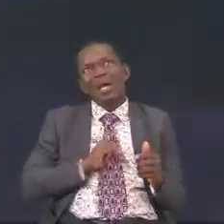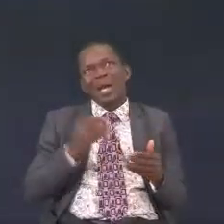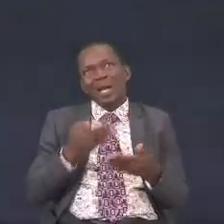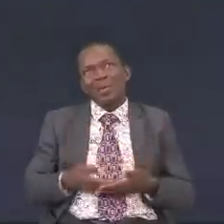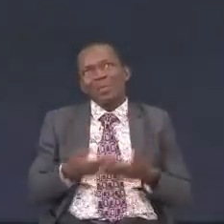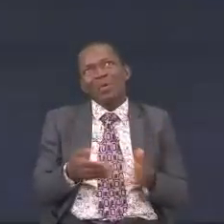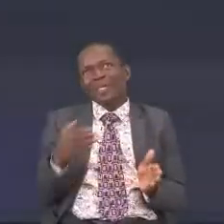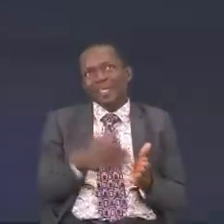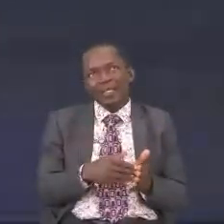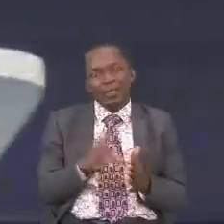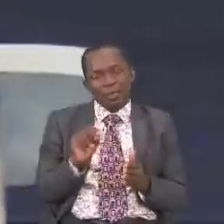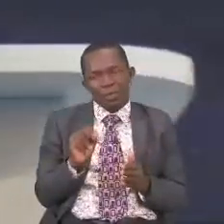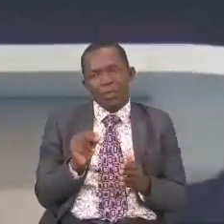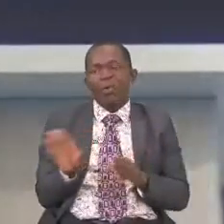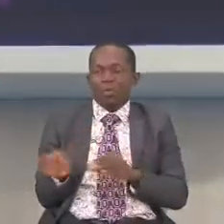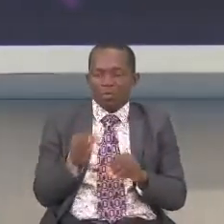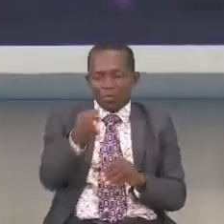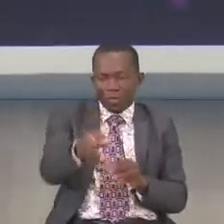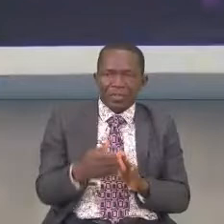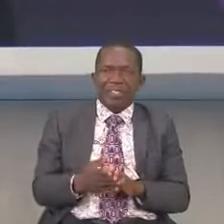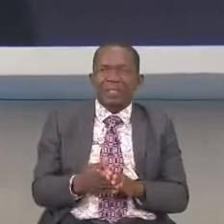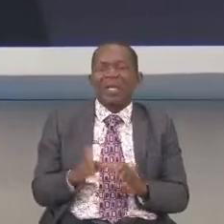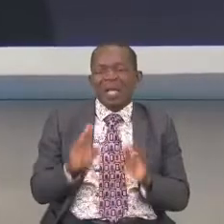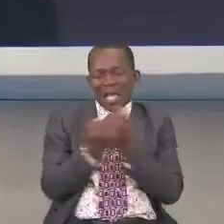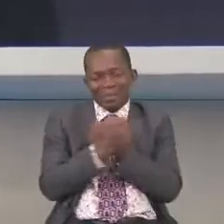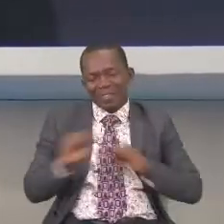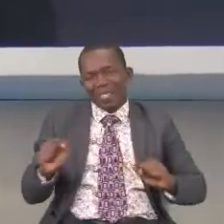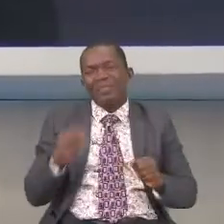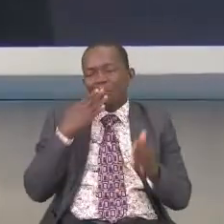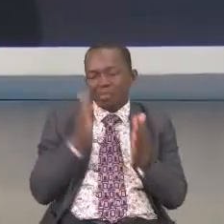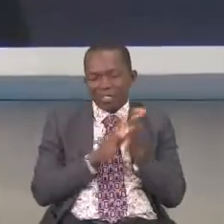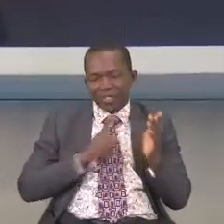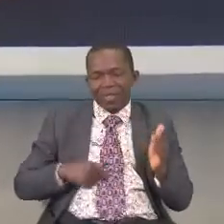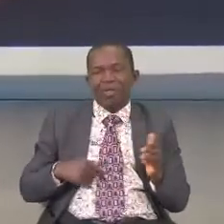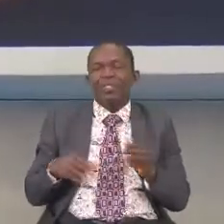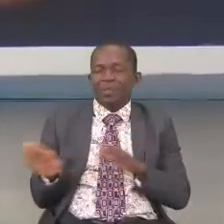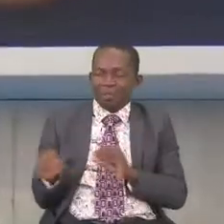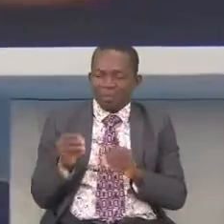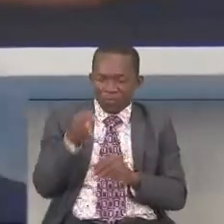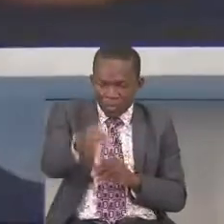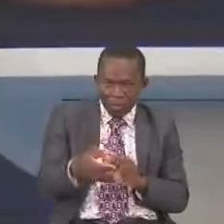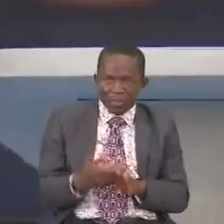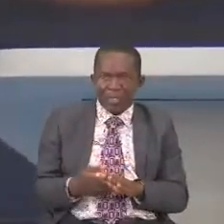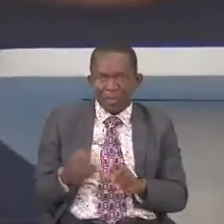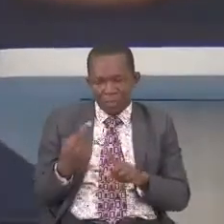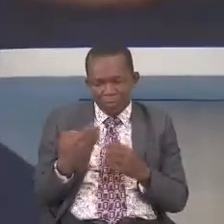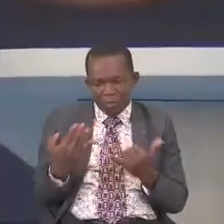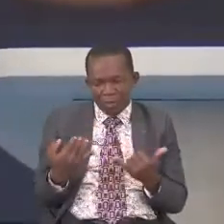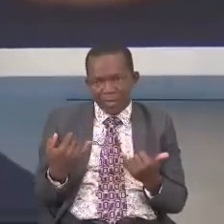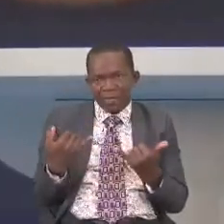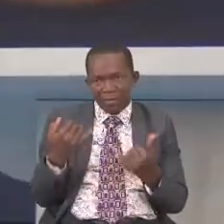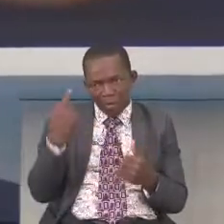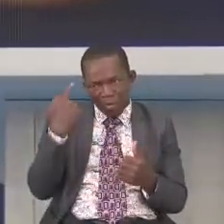Praise God, I am saved. Praise the Lord. You said that last year. For 10 years now you are